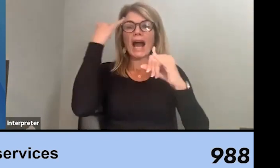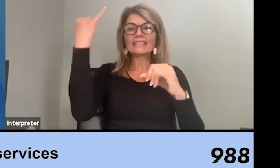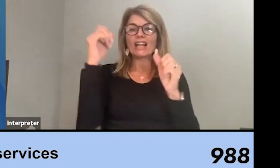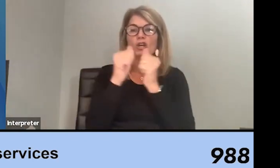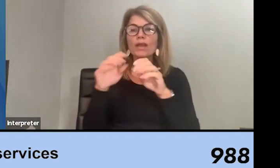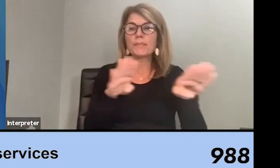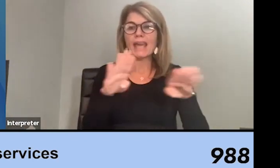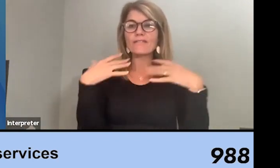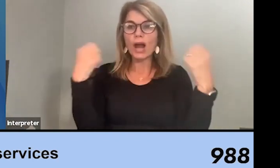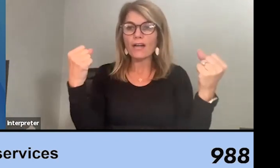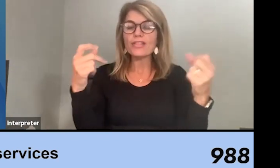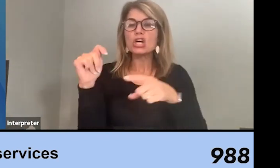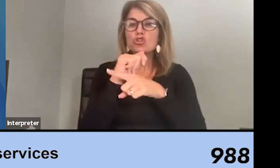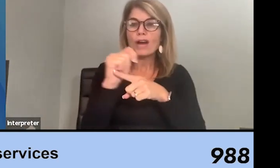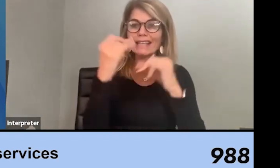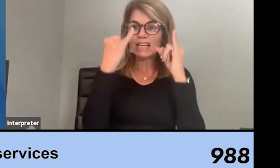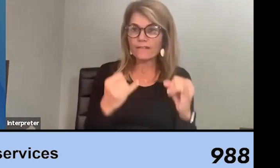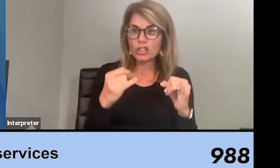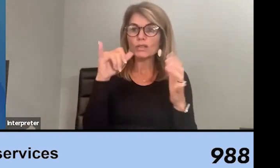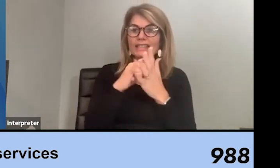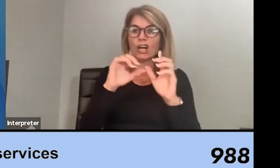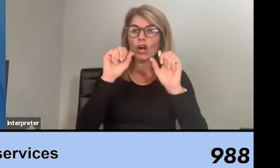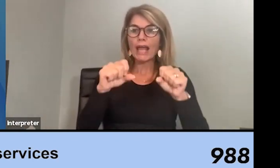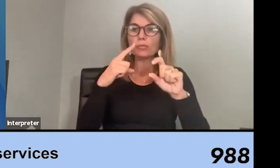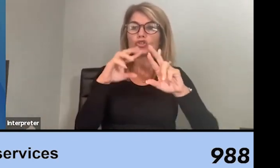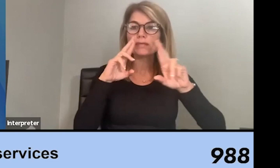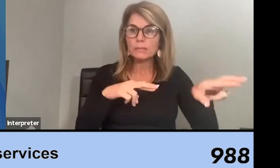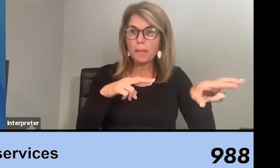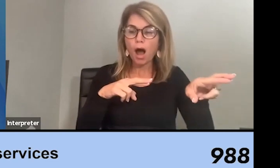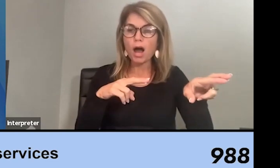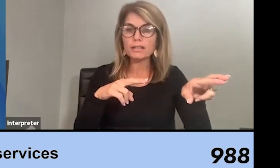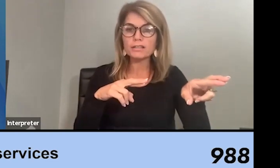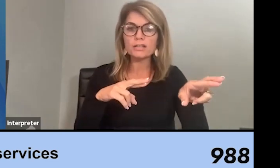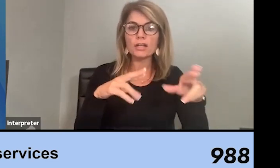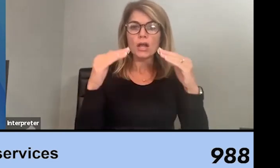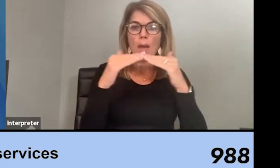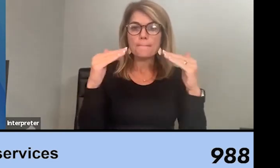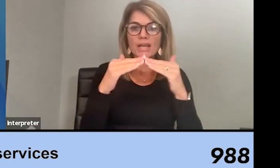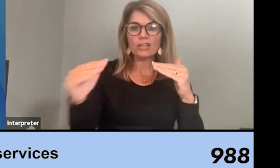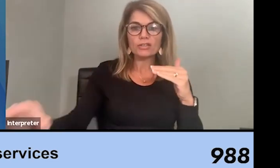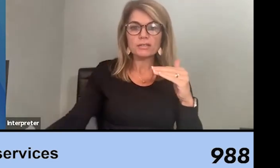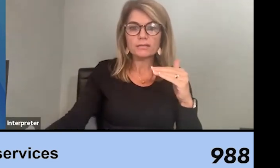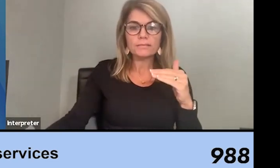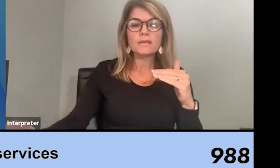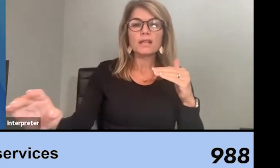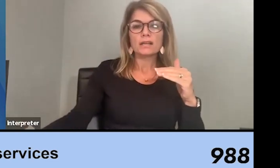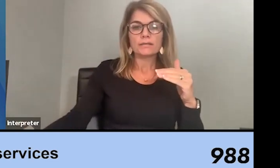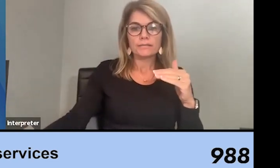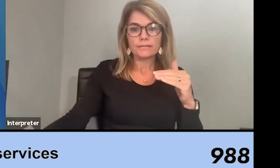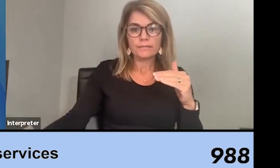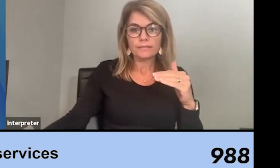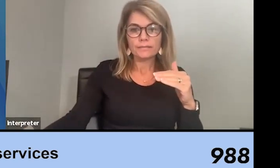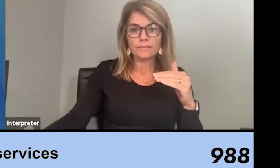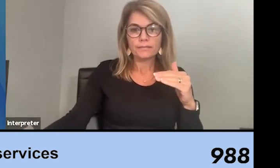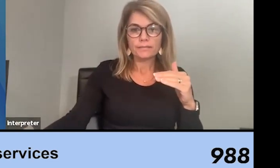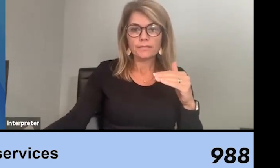health trained individuals that are able to respond. Peers often are involved in that. In some communities, of course, that's